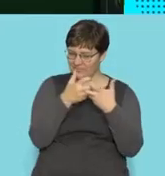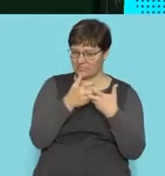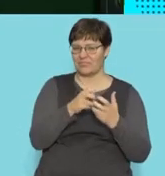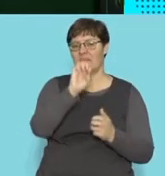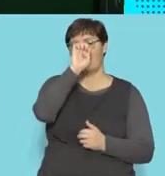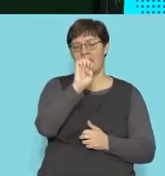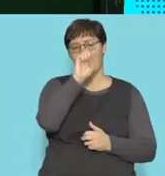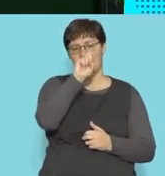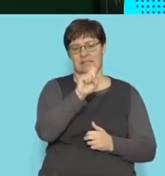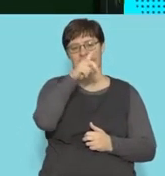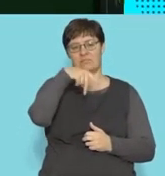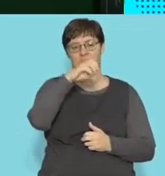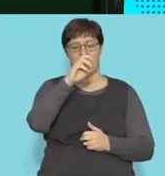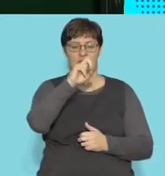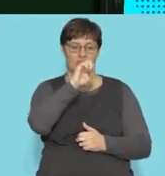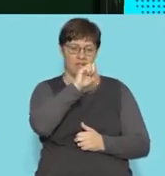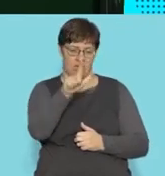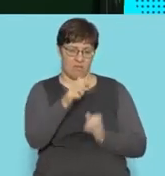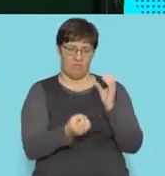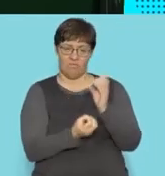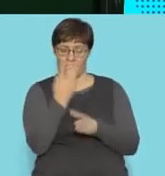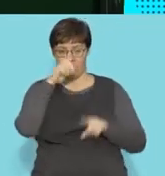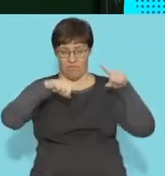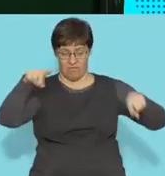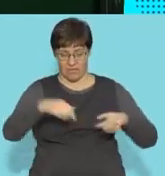of exponential growth rate.